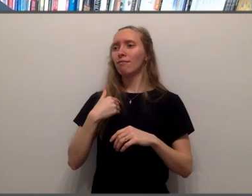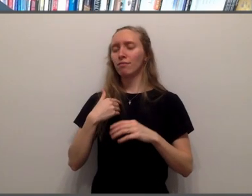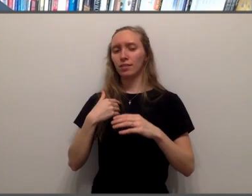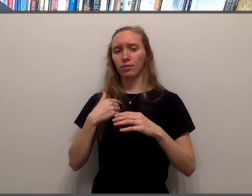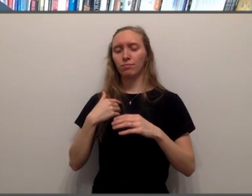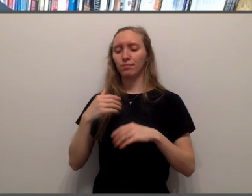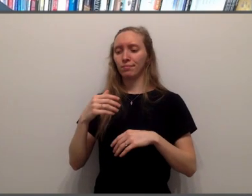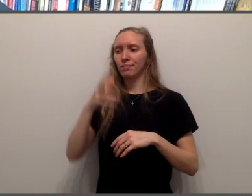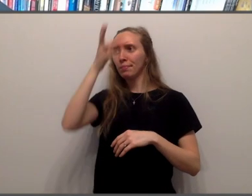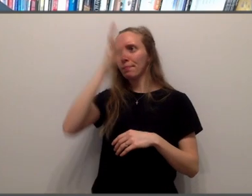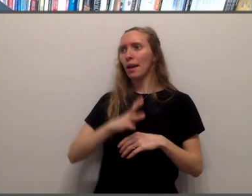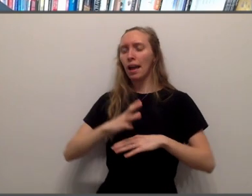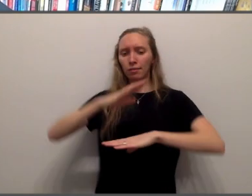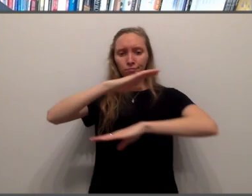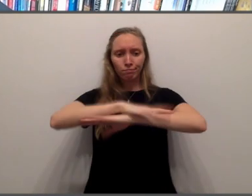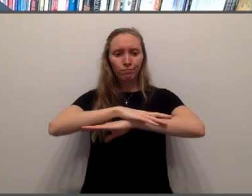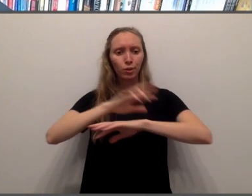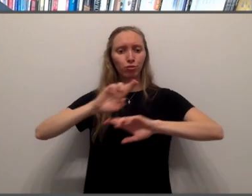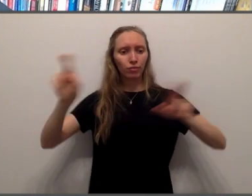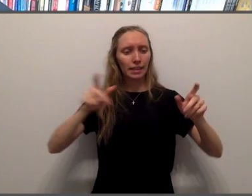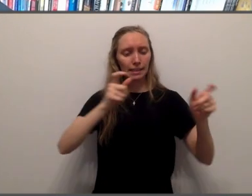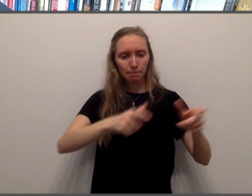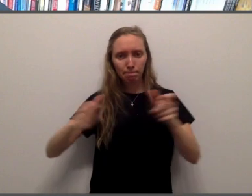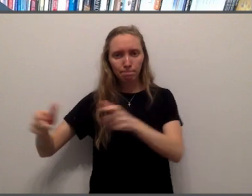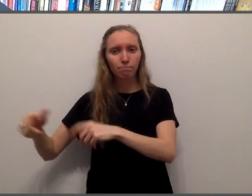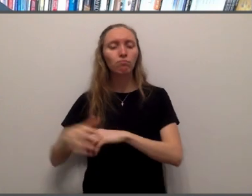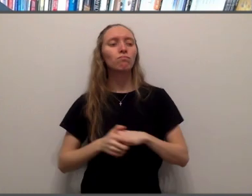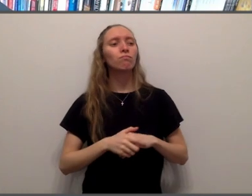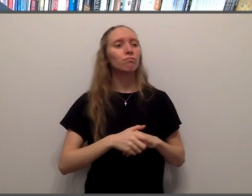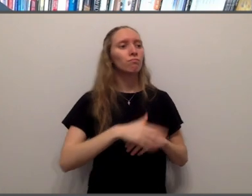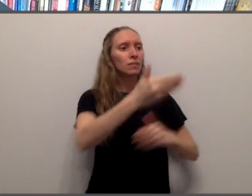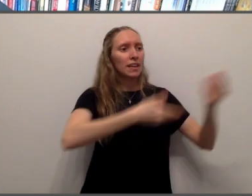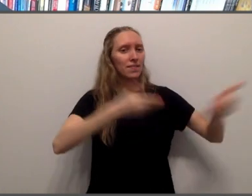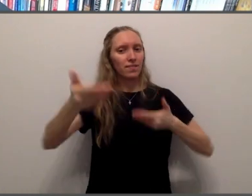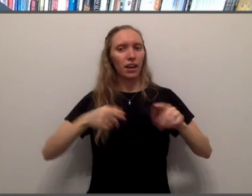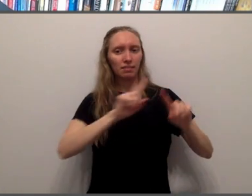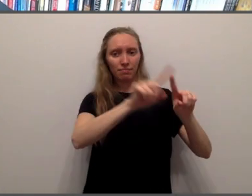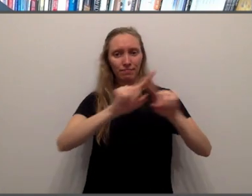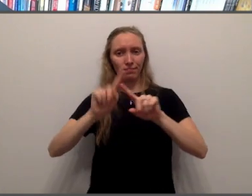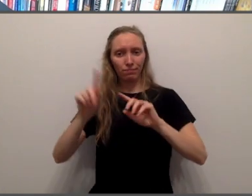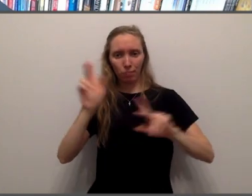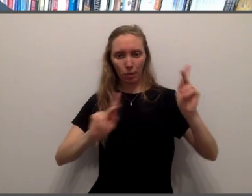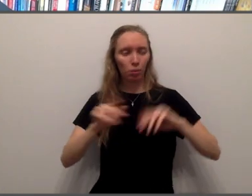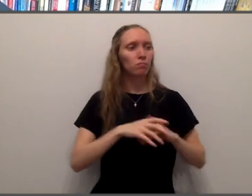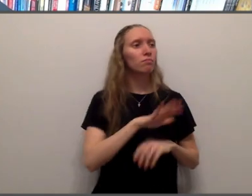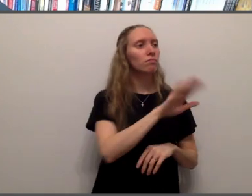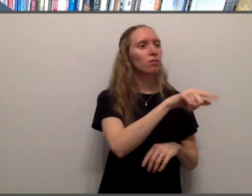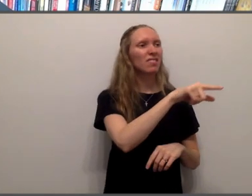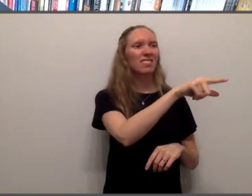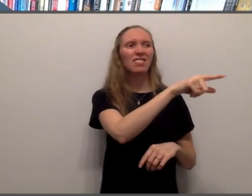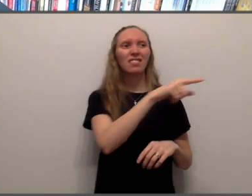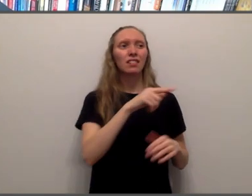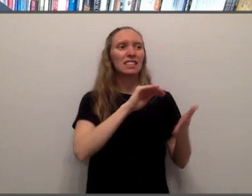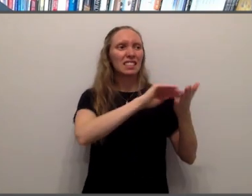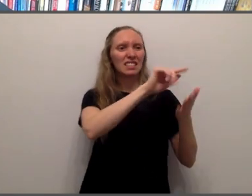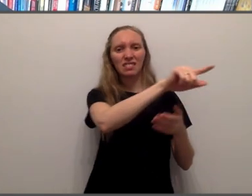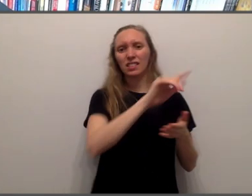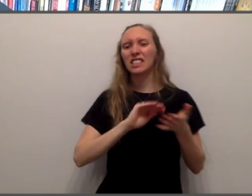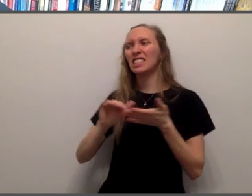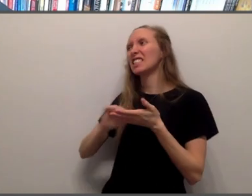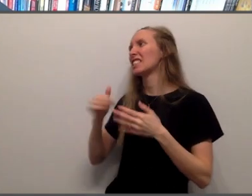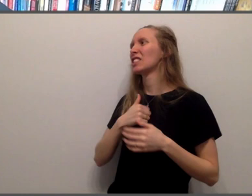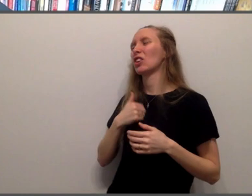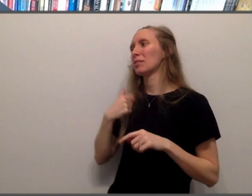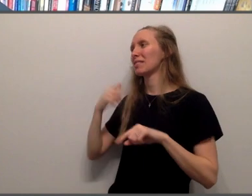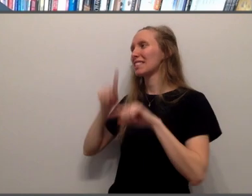making excuses. One said, "I have just bought a field and must inspect it. Please excuse me." Another said, "I have just bought 5 pairs of oxen and I want to try